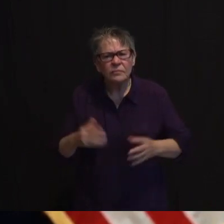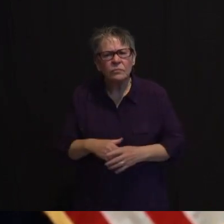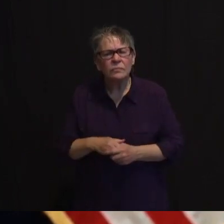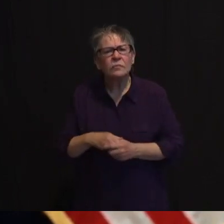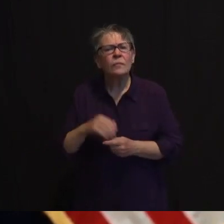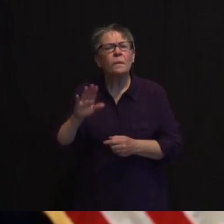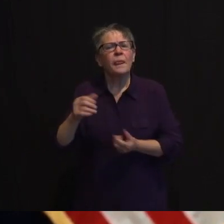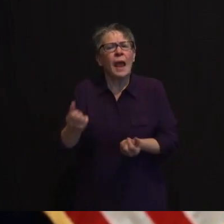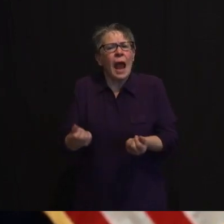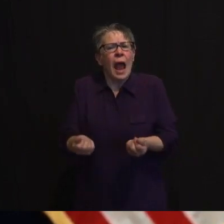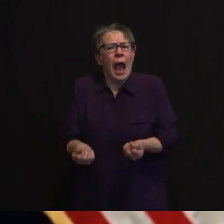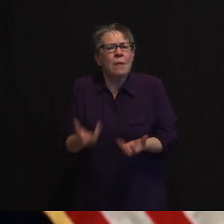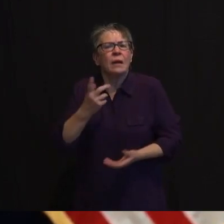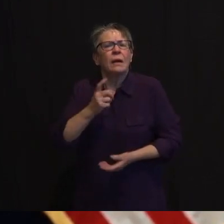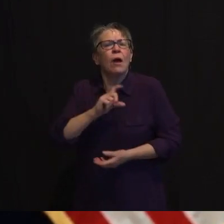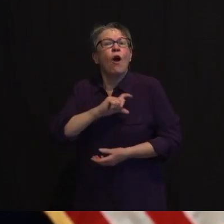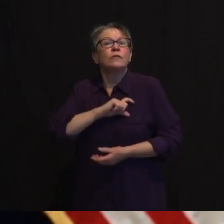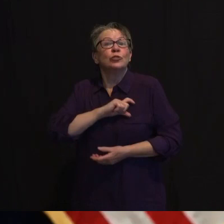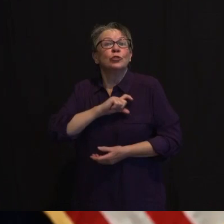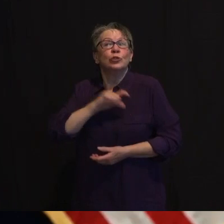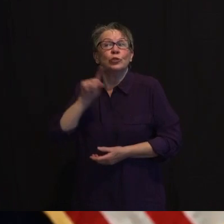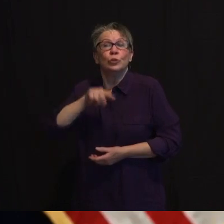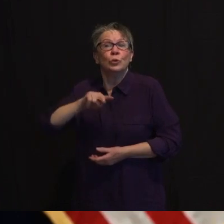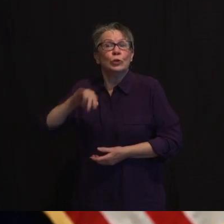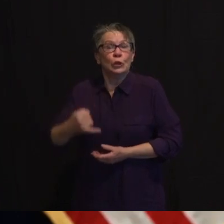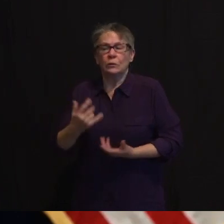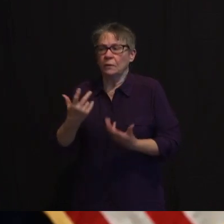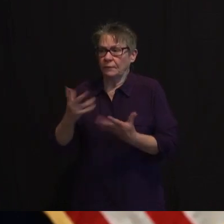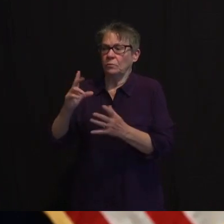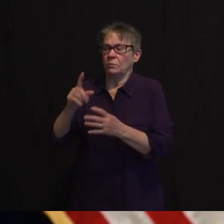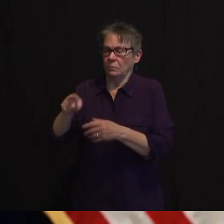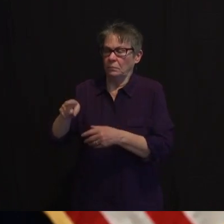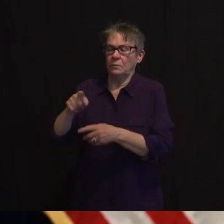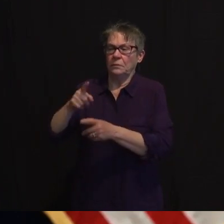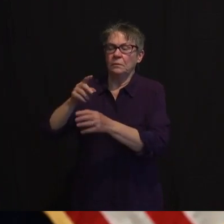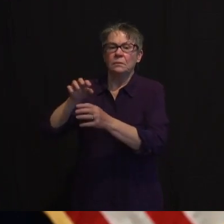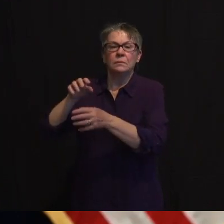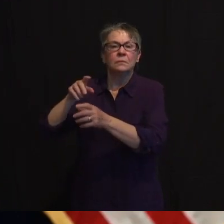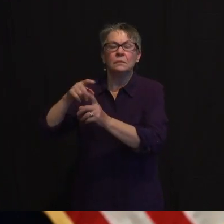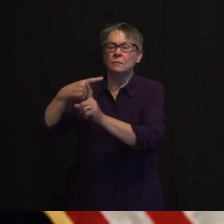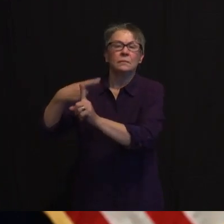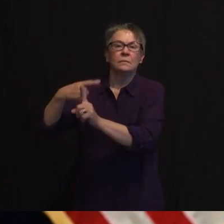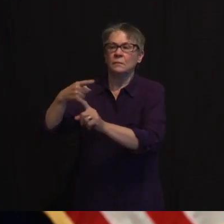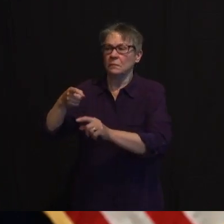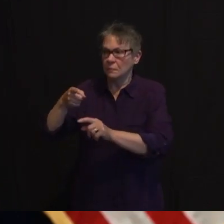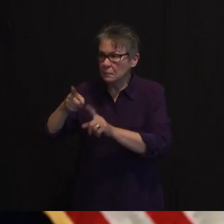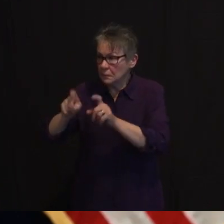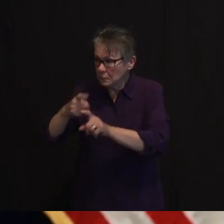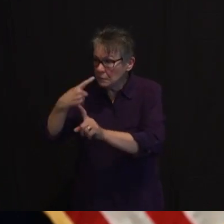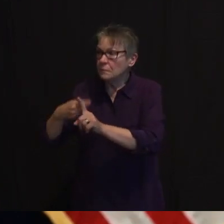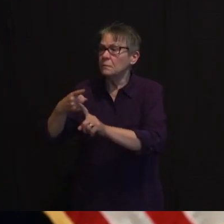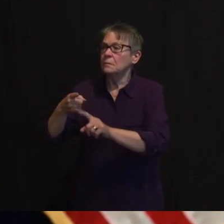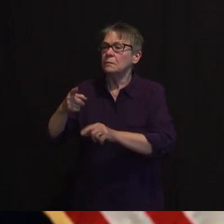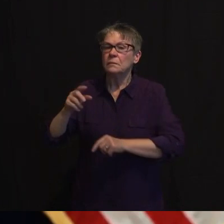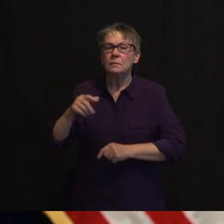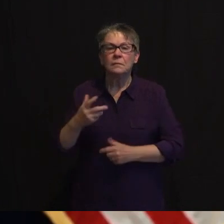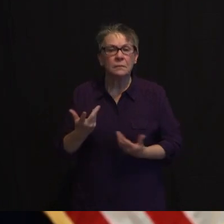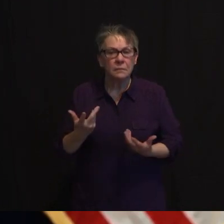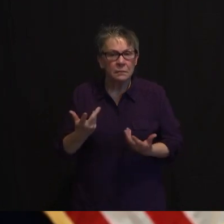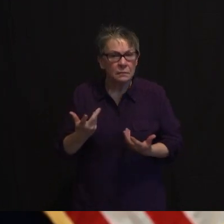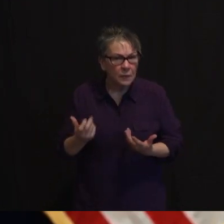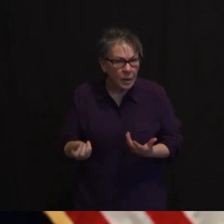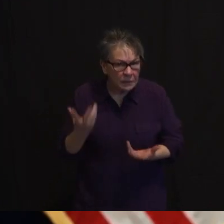And just lastly, because we keep on getting asked, I know we've asked you, do we expect at any point to have a handle of local hospitals or